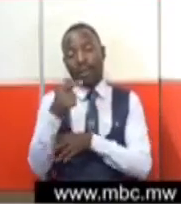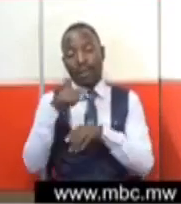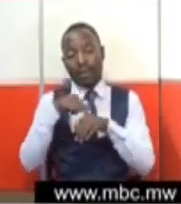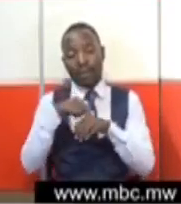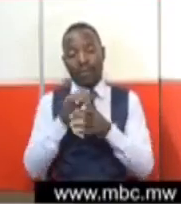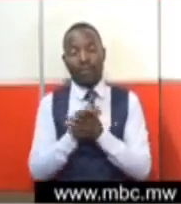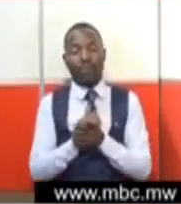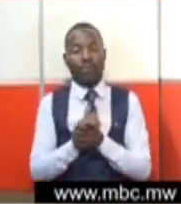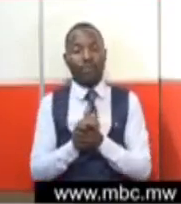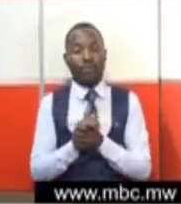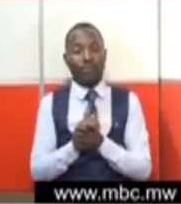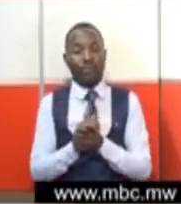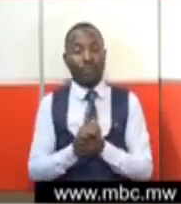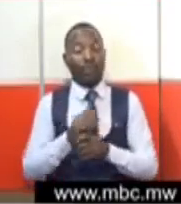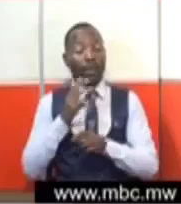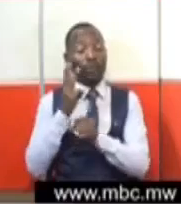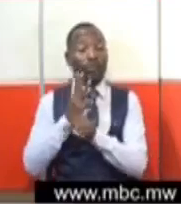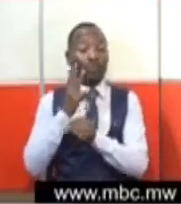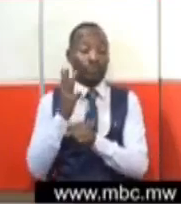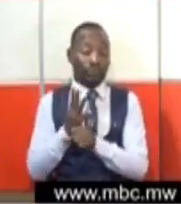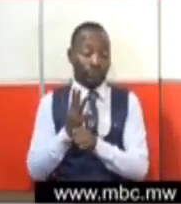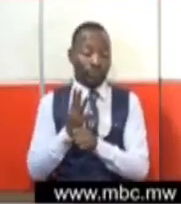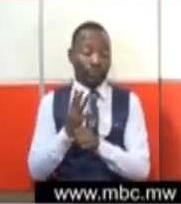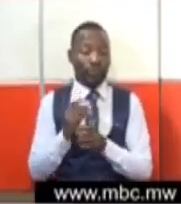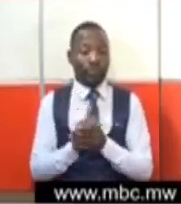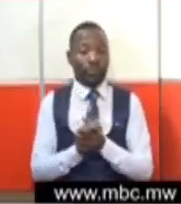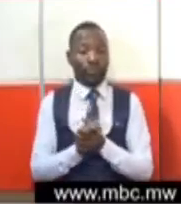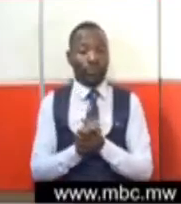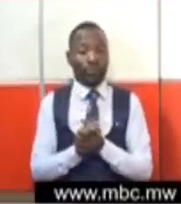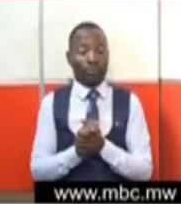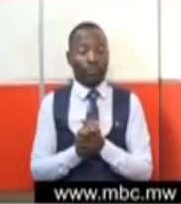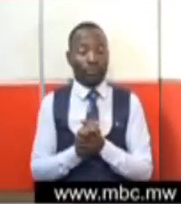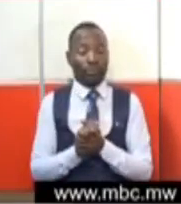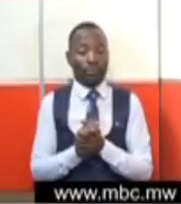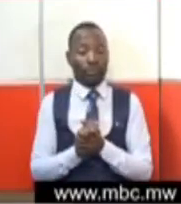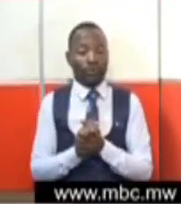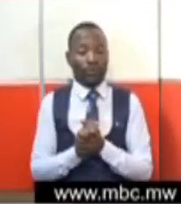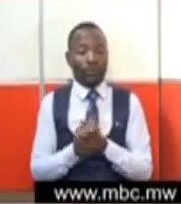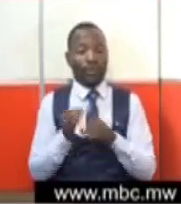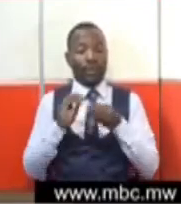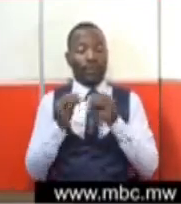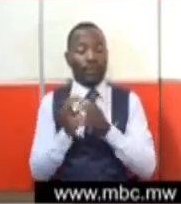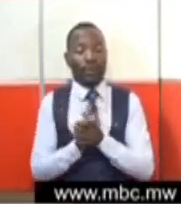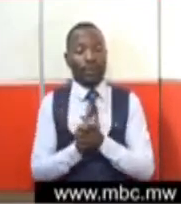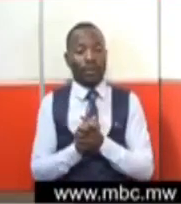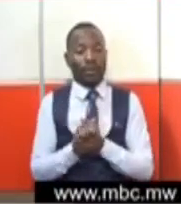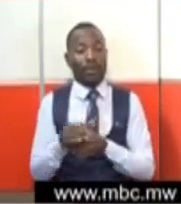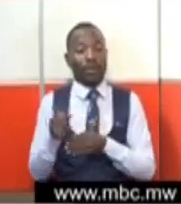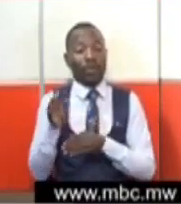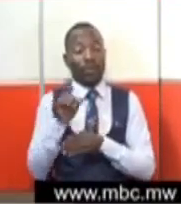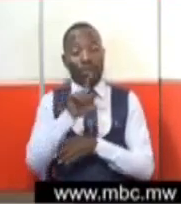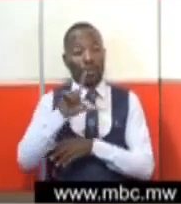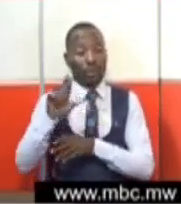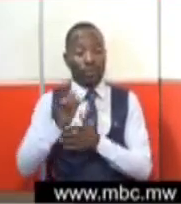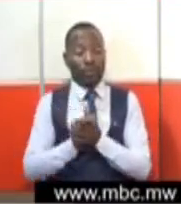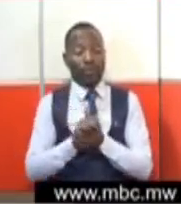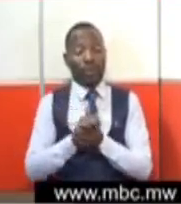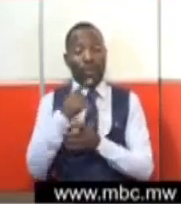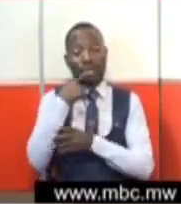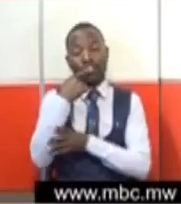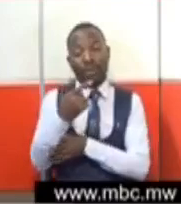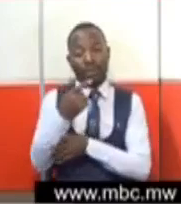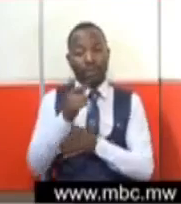during his keynote address at the Corporate Governance Orientation Workshop held at Nkopola Lodge in Lilongwe.